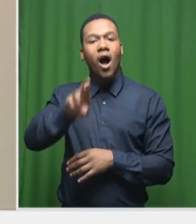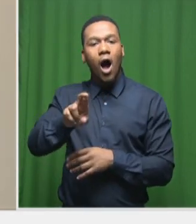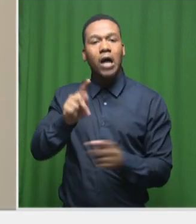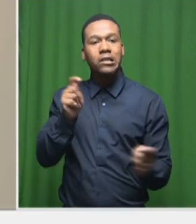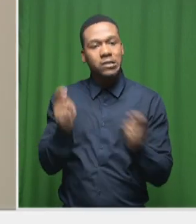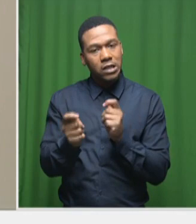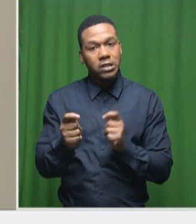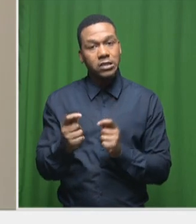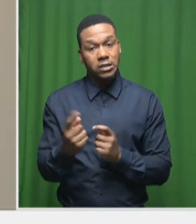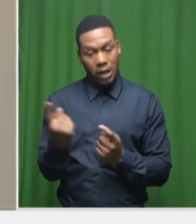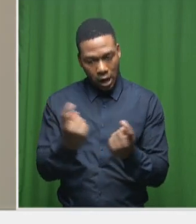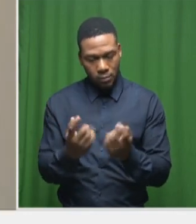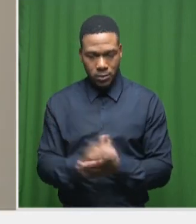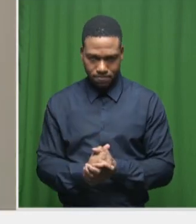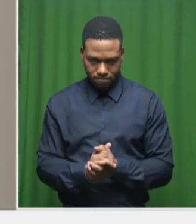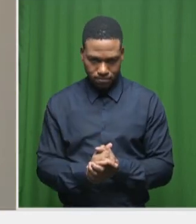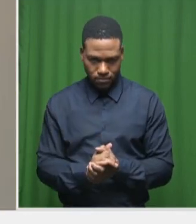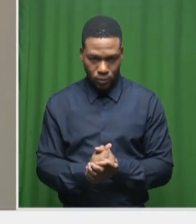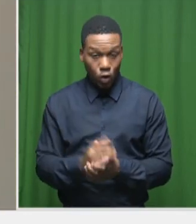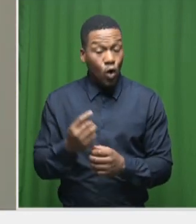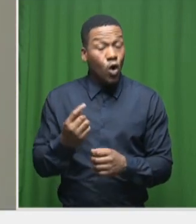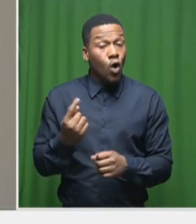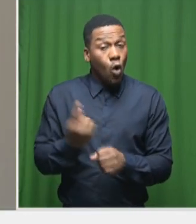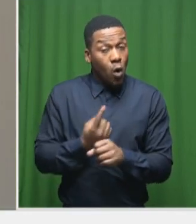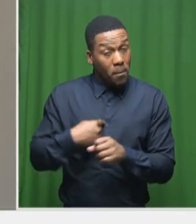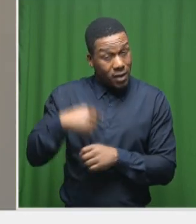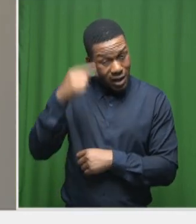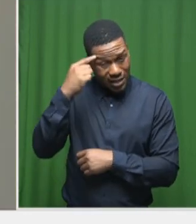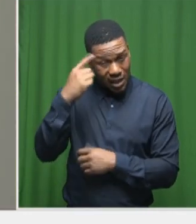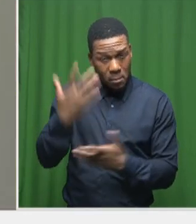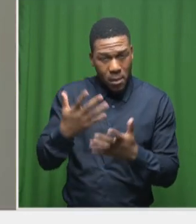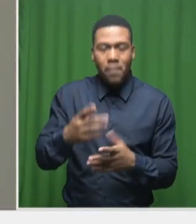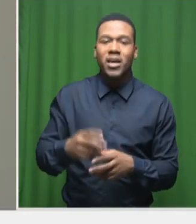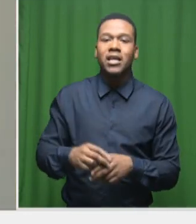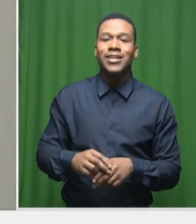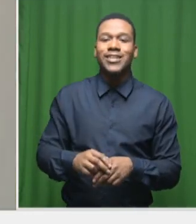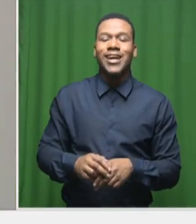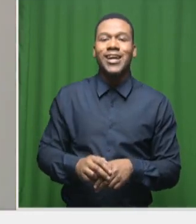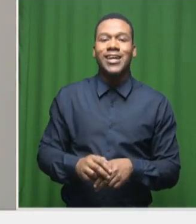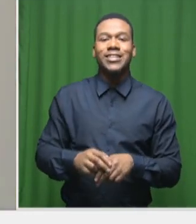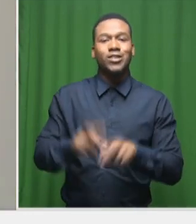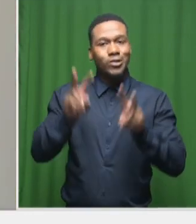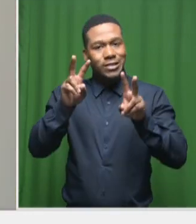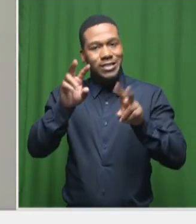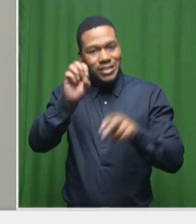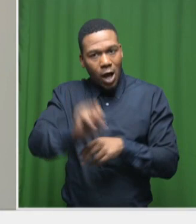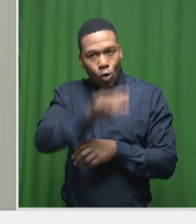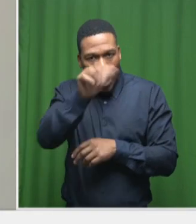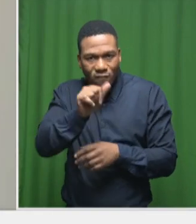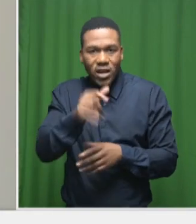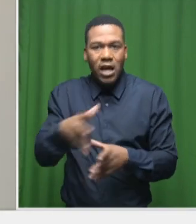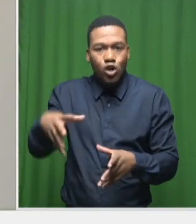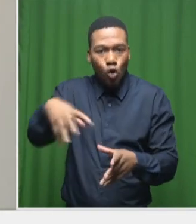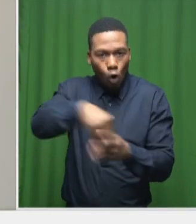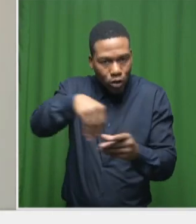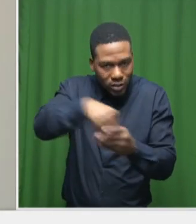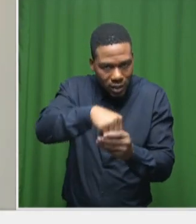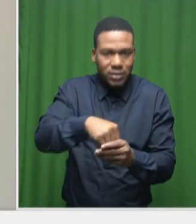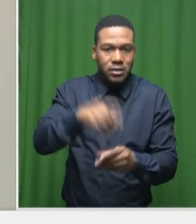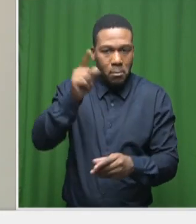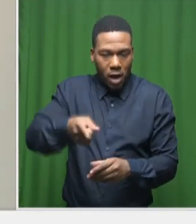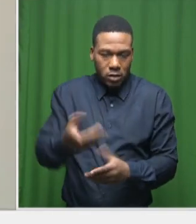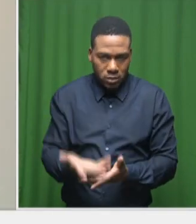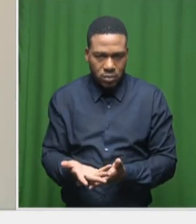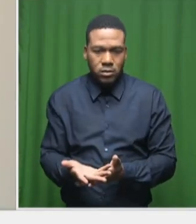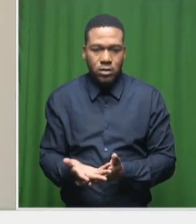think we have to always bring it back to the South African context so that it assists us also to